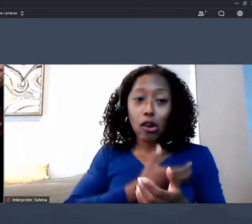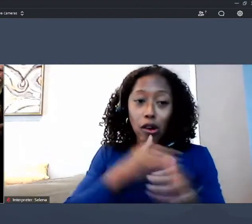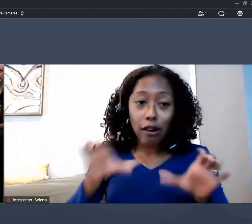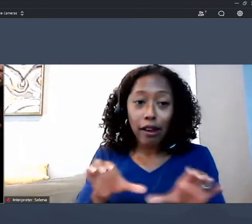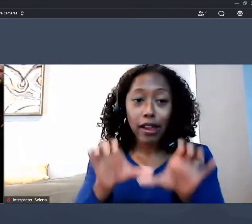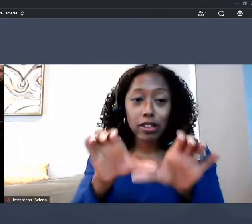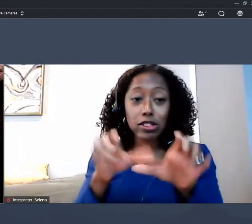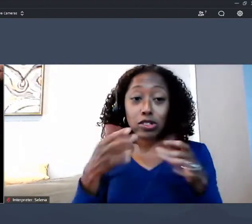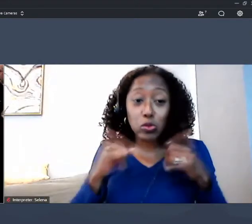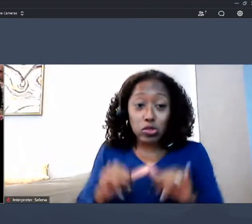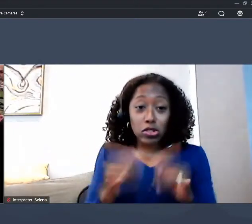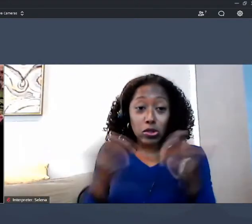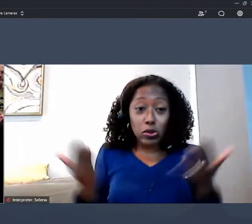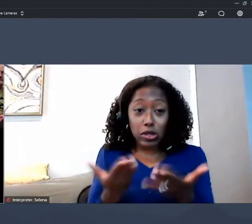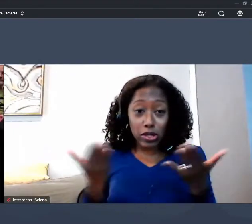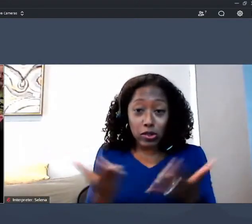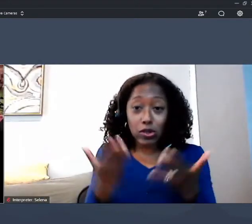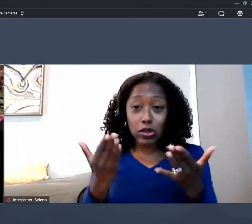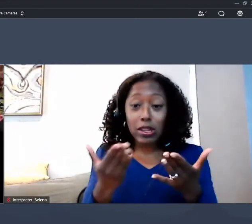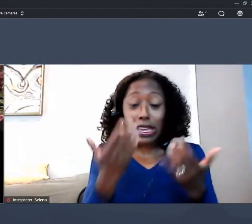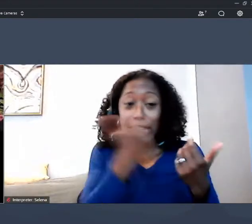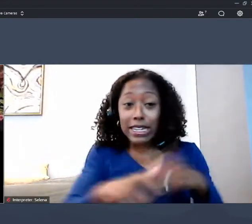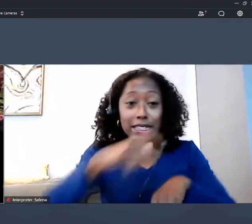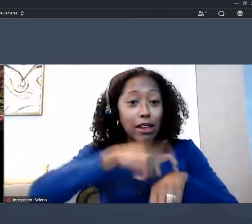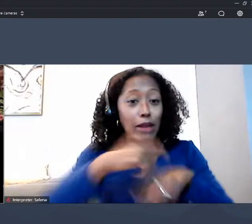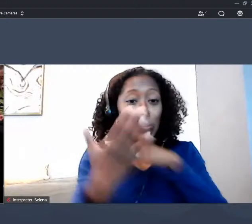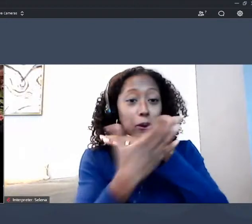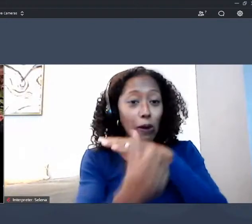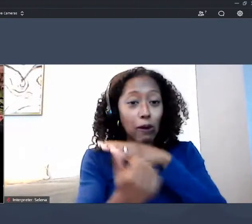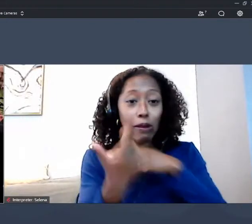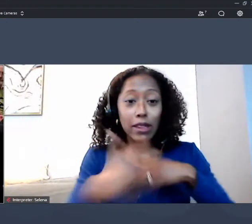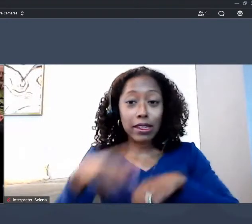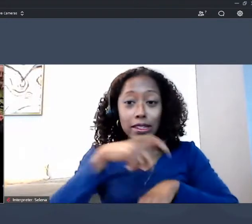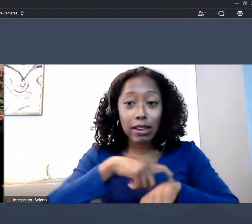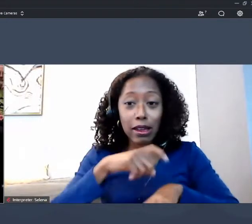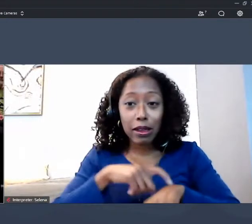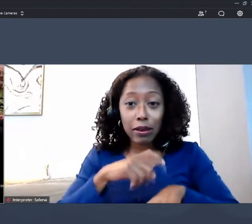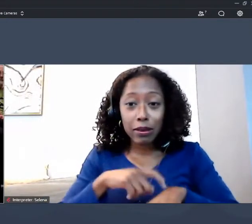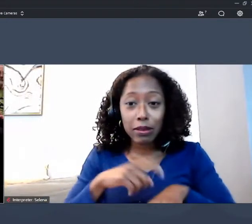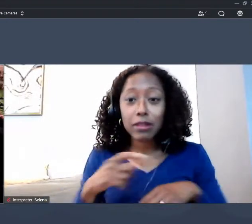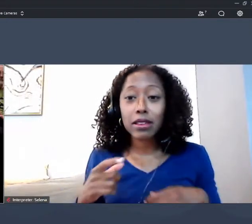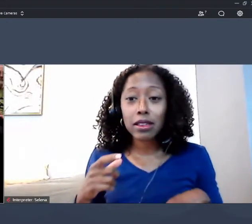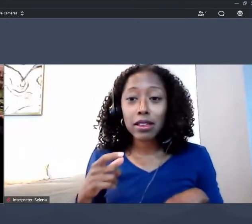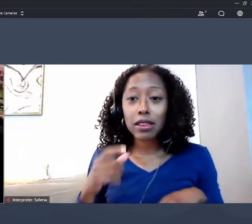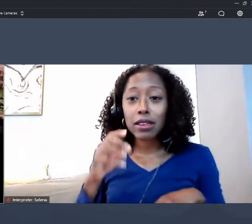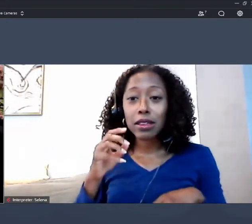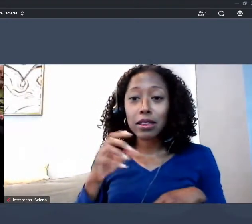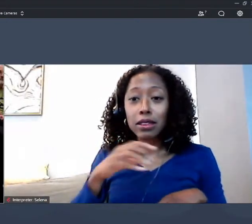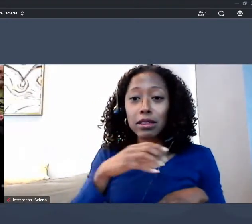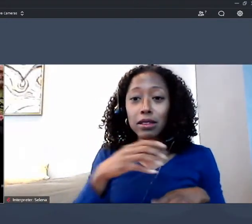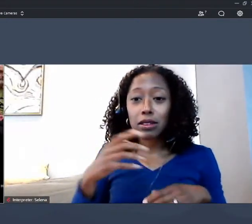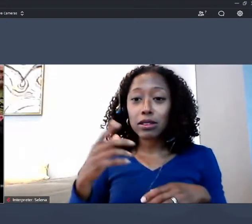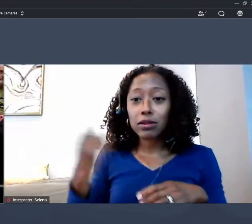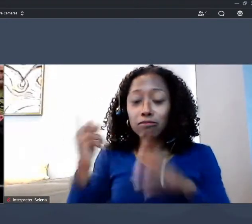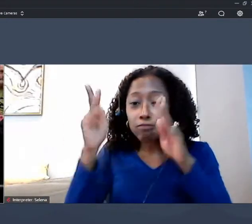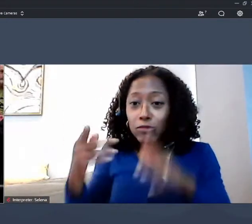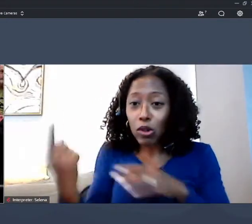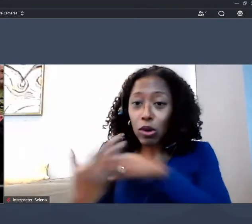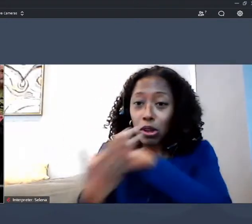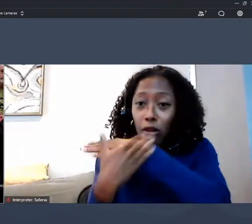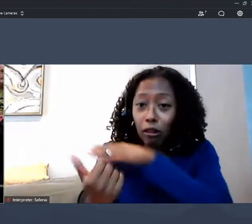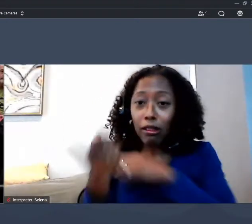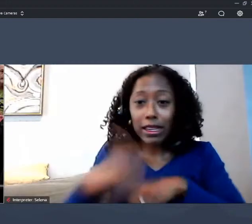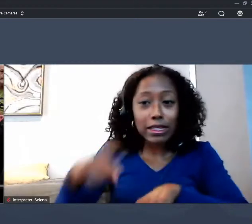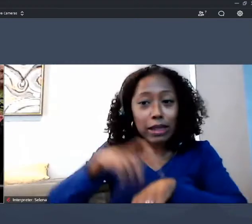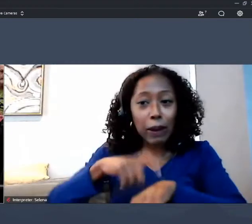still here. Call upon us anytime. All right, the mayor has already done that. He's already called upon us. So if you need us for